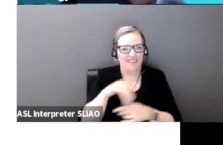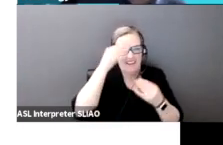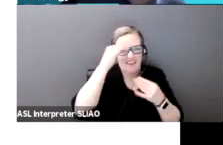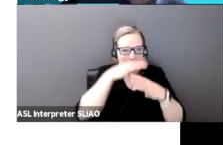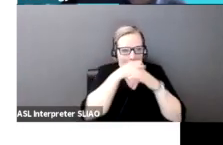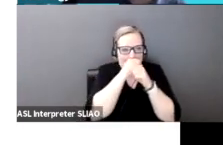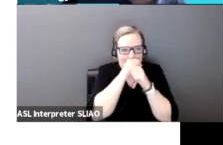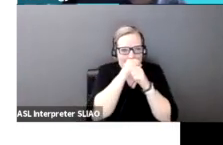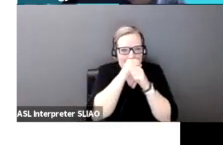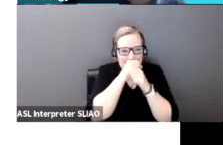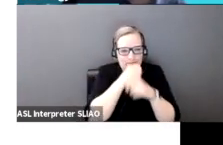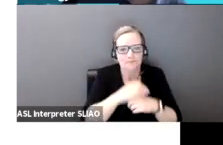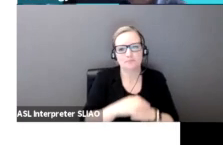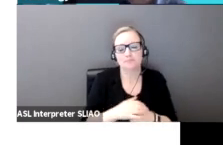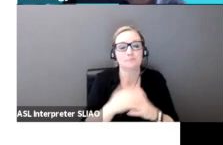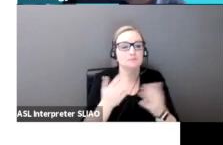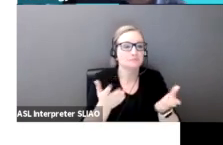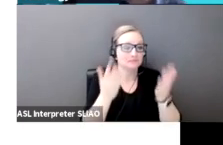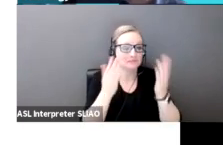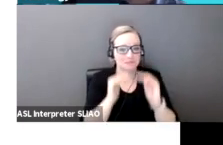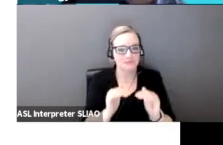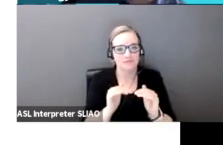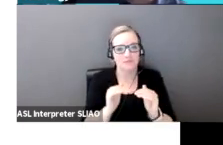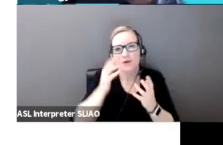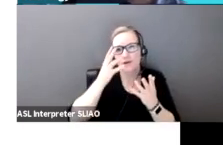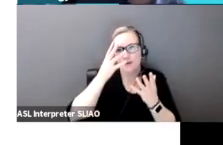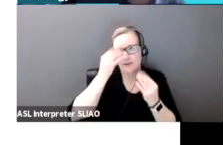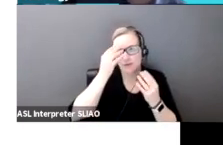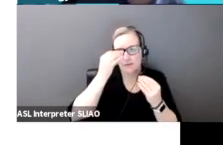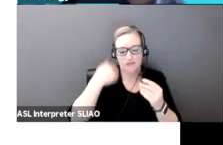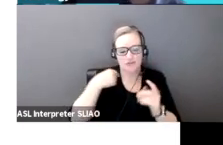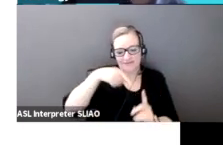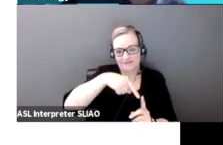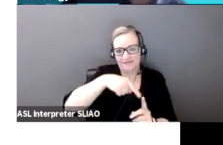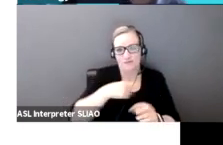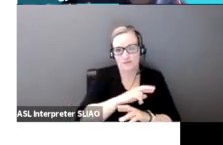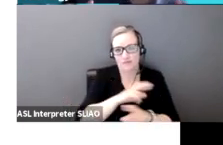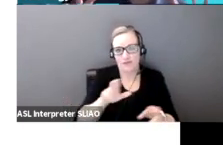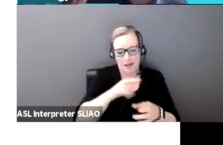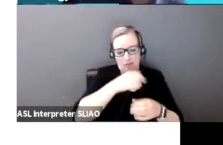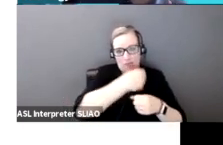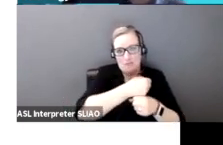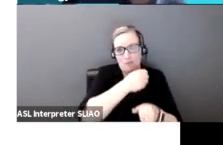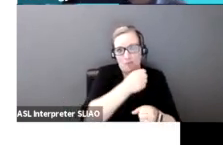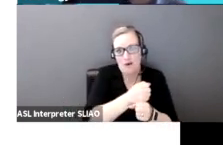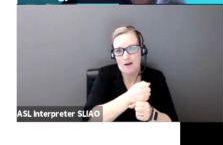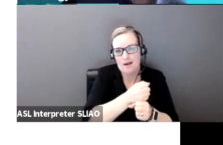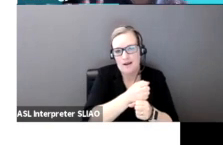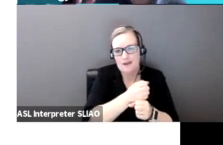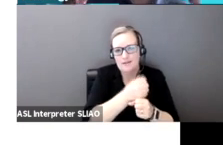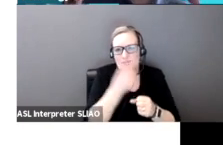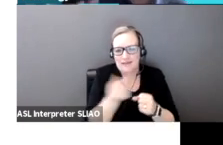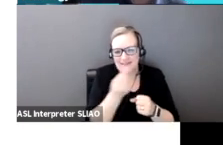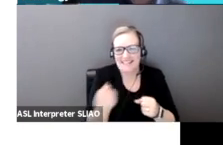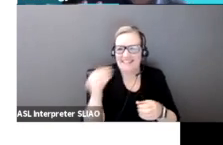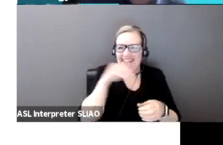Information contained within a product which can't be discerned through lawful means. So something embedded within, if